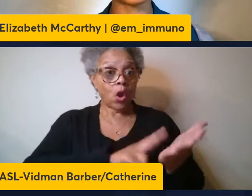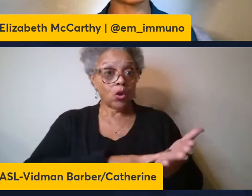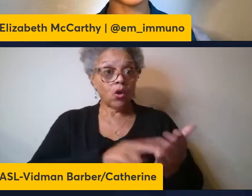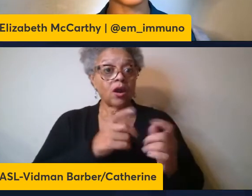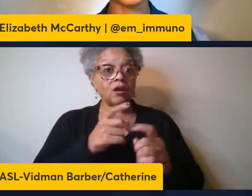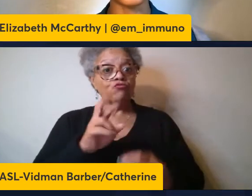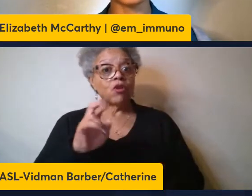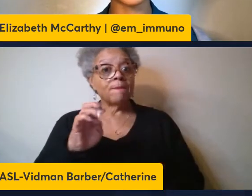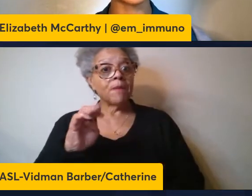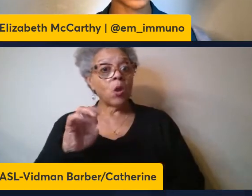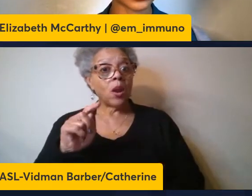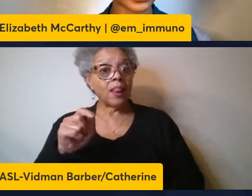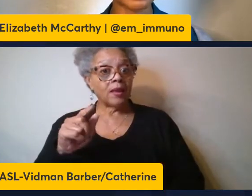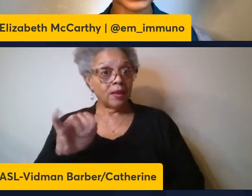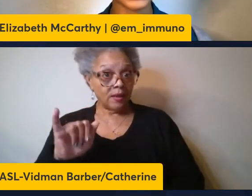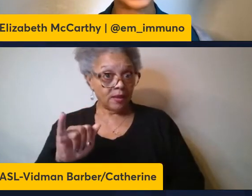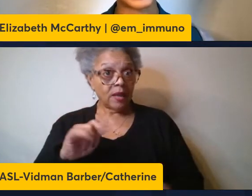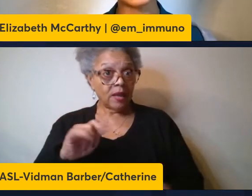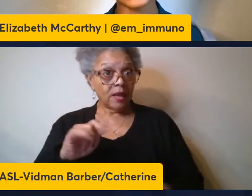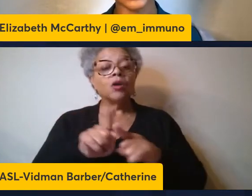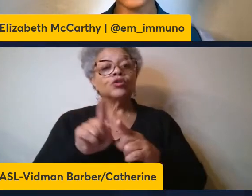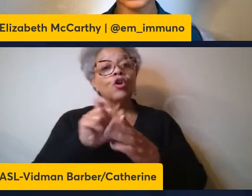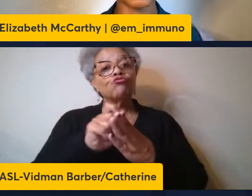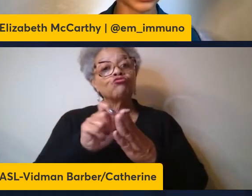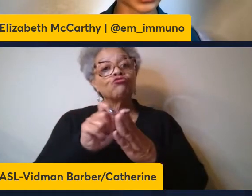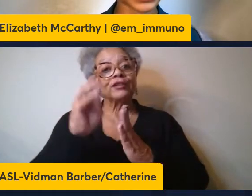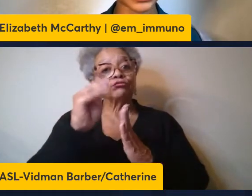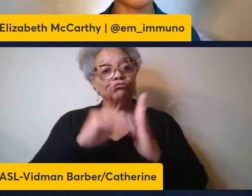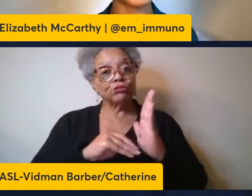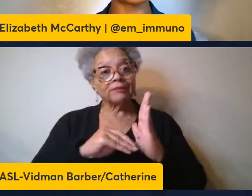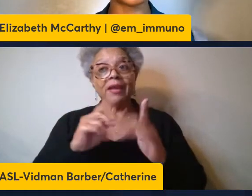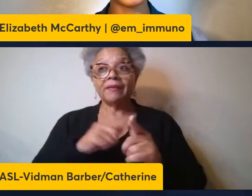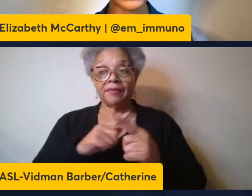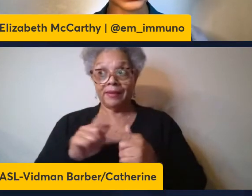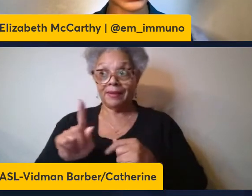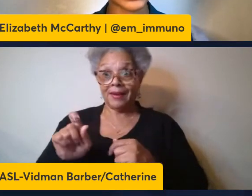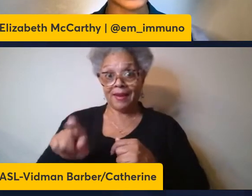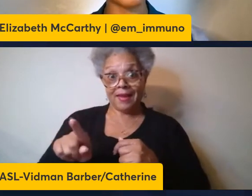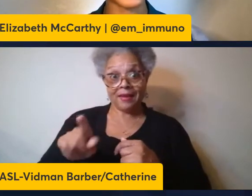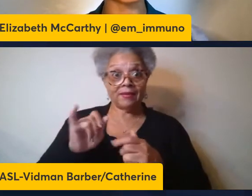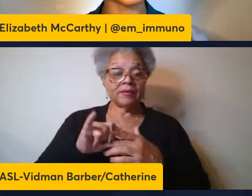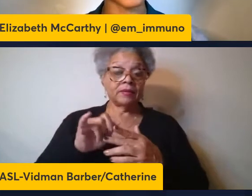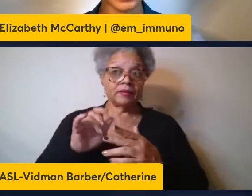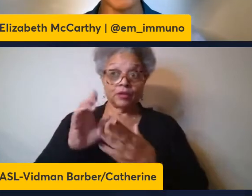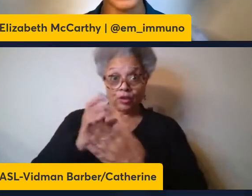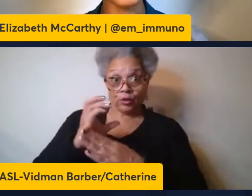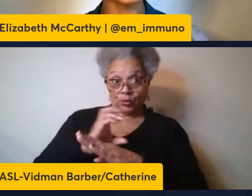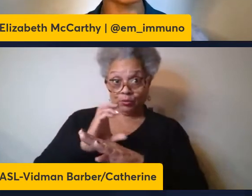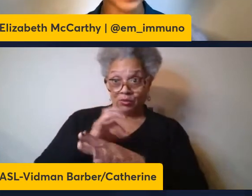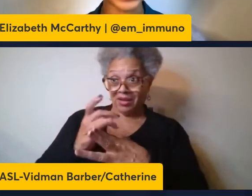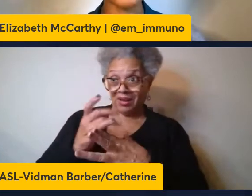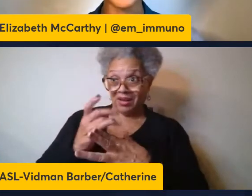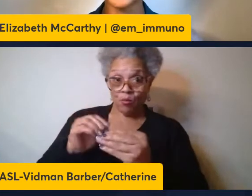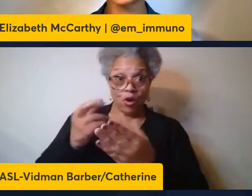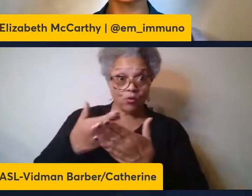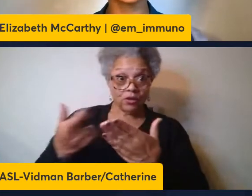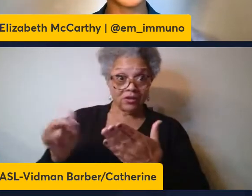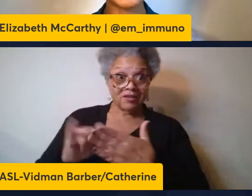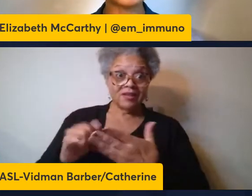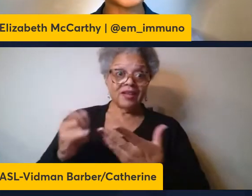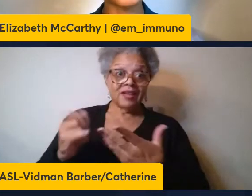remotely and also write scripts and ask those computers that have much more resources than my sort of humble